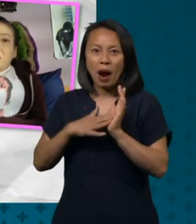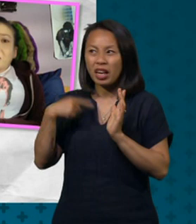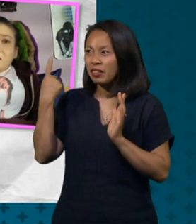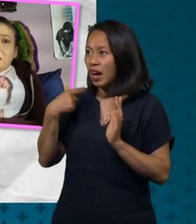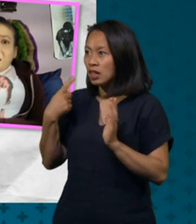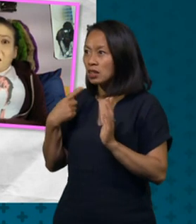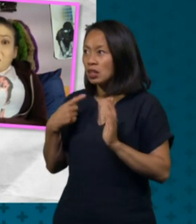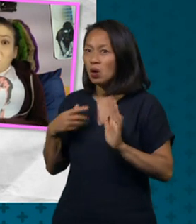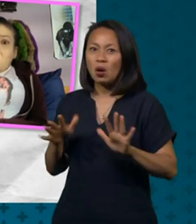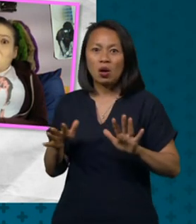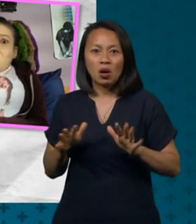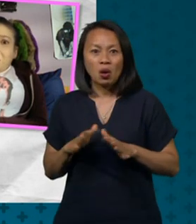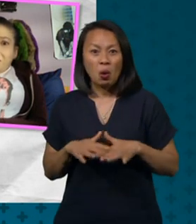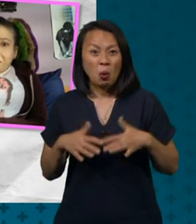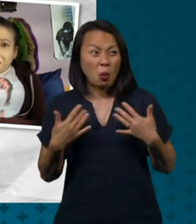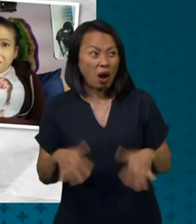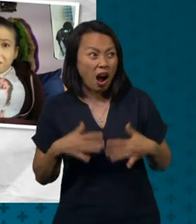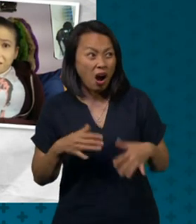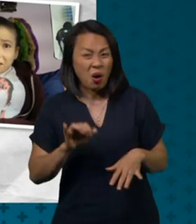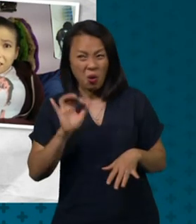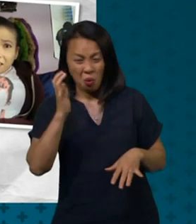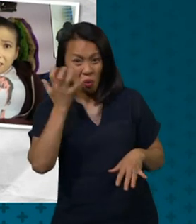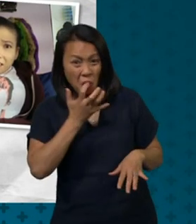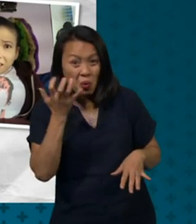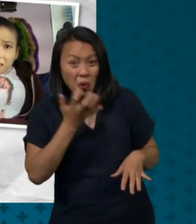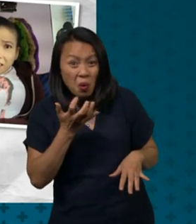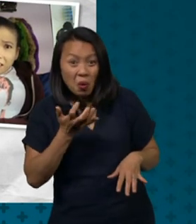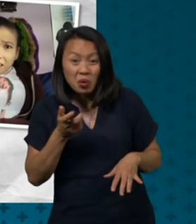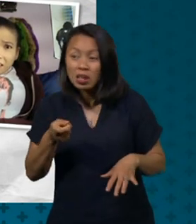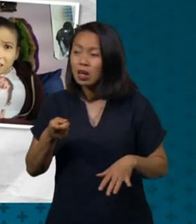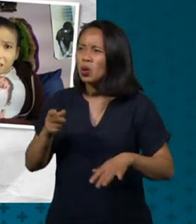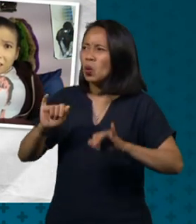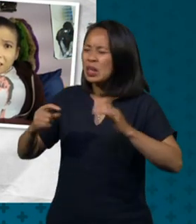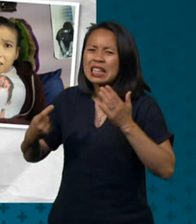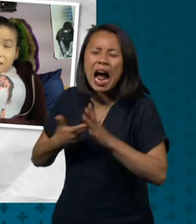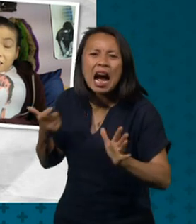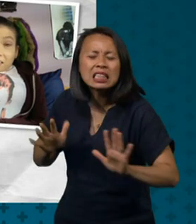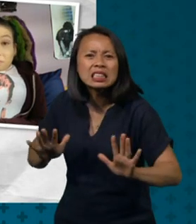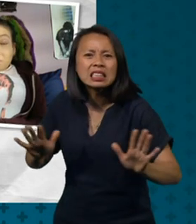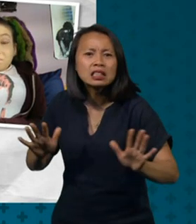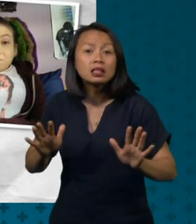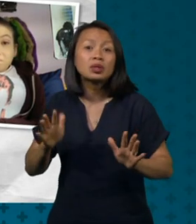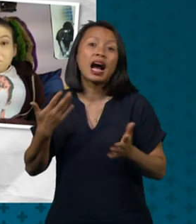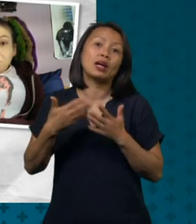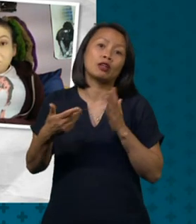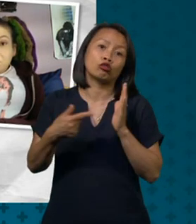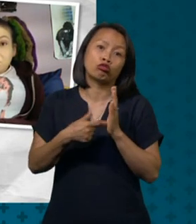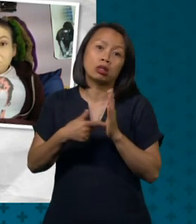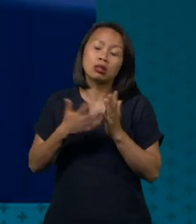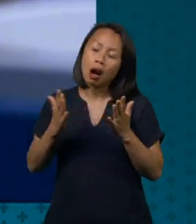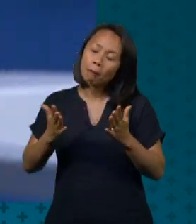Wow, that's hardcore. It was an accident. Anyway, Tracy calmed me down. She was always good at